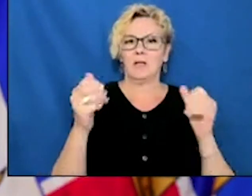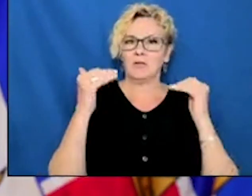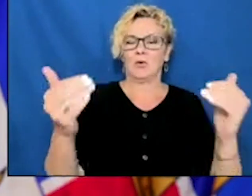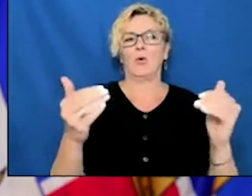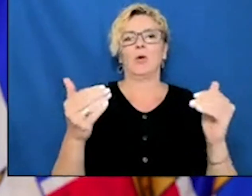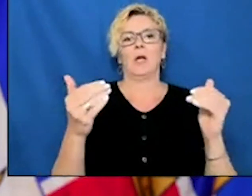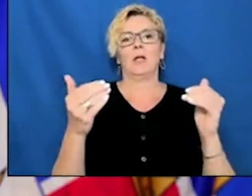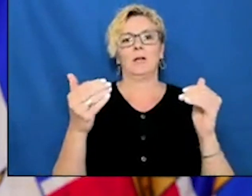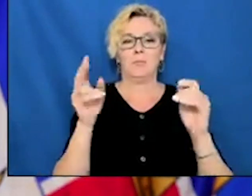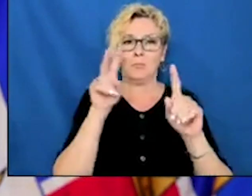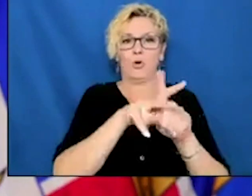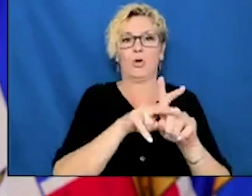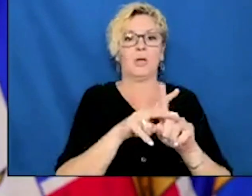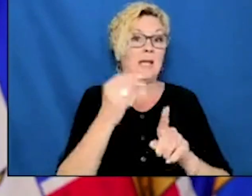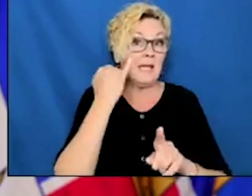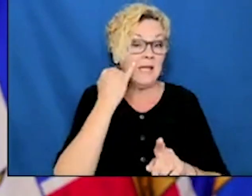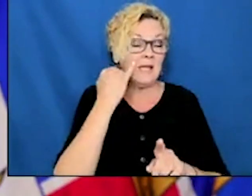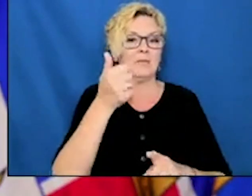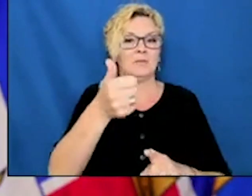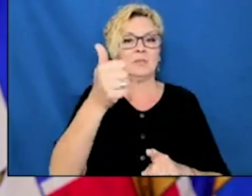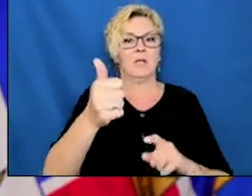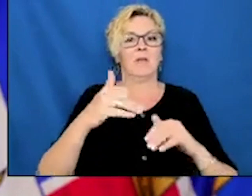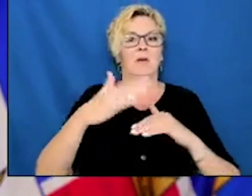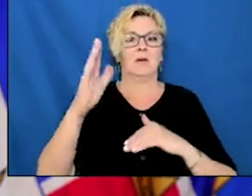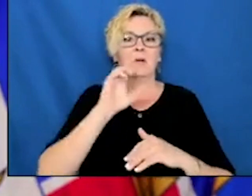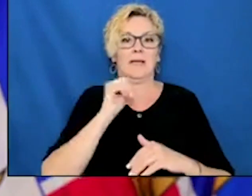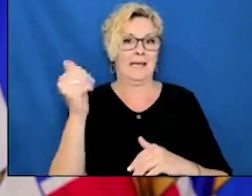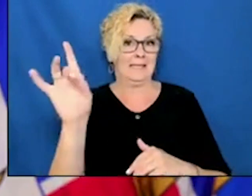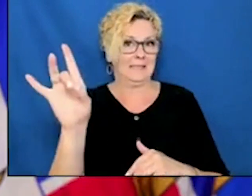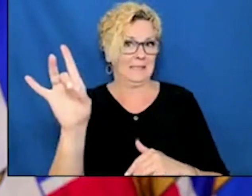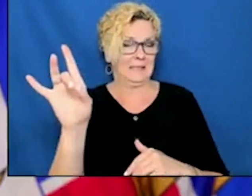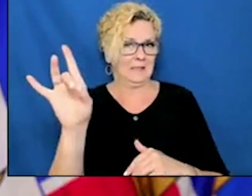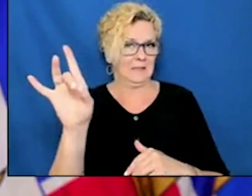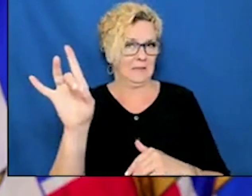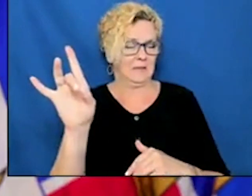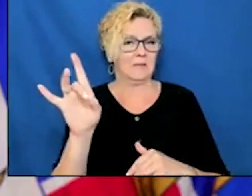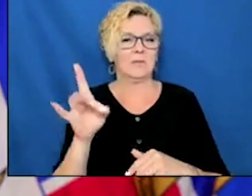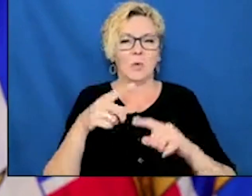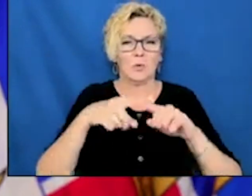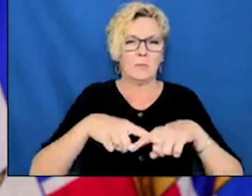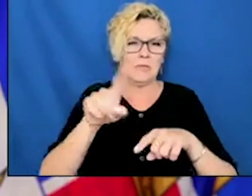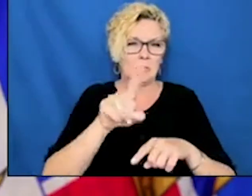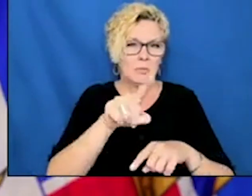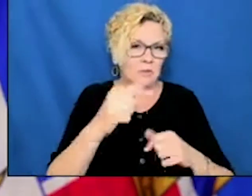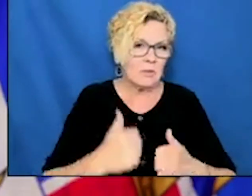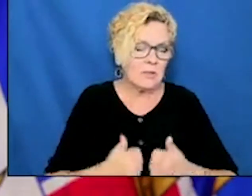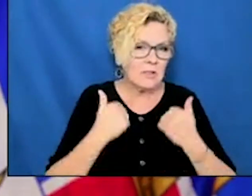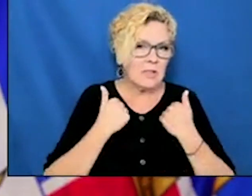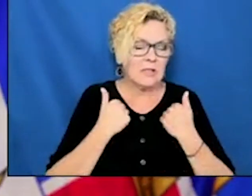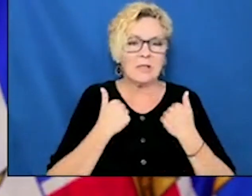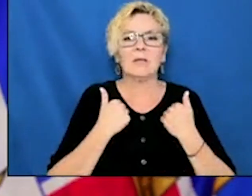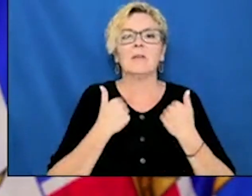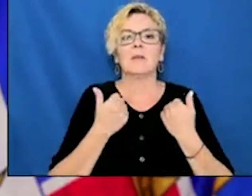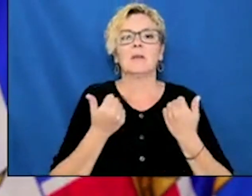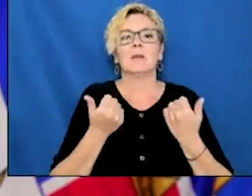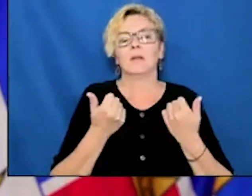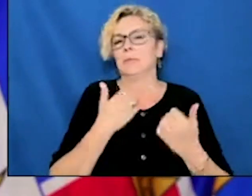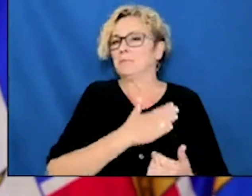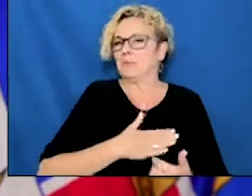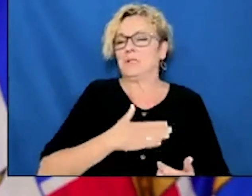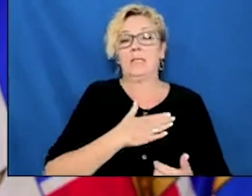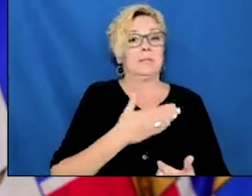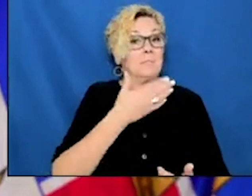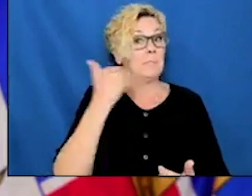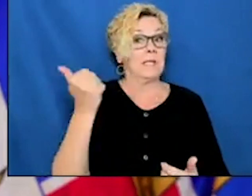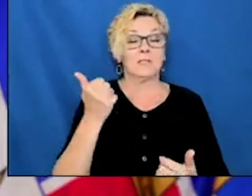So if you've not yet registered, please do that right away. This is the most efficient and fastest way to get your vaccine.